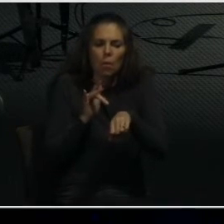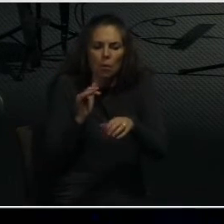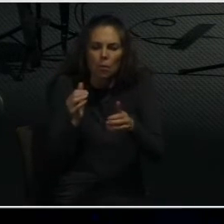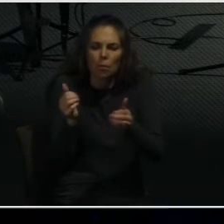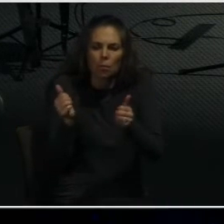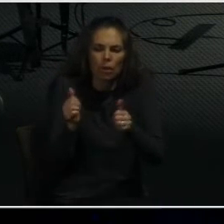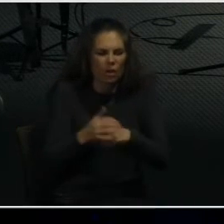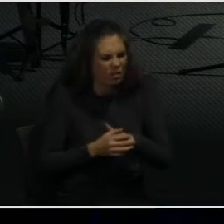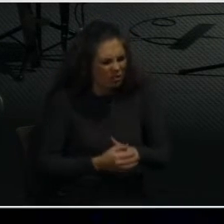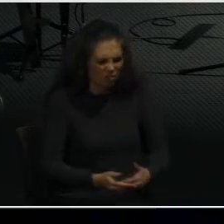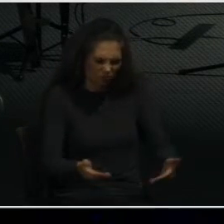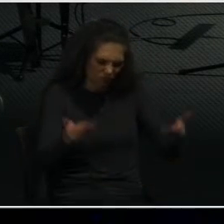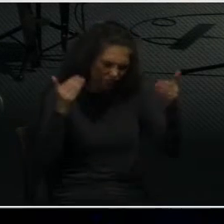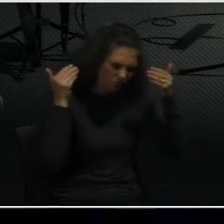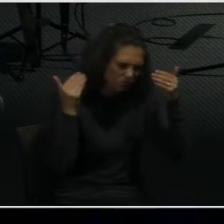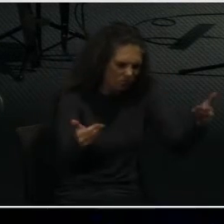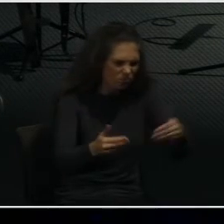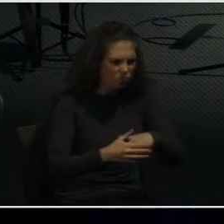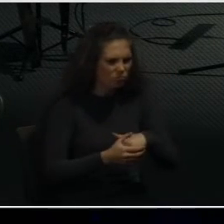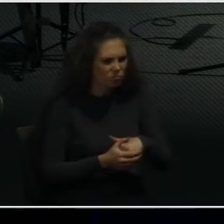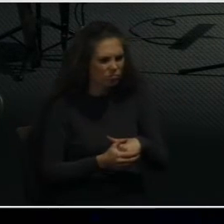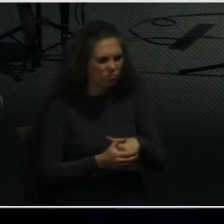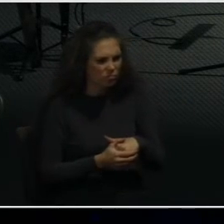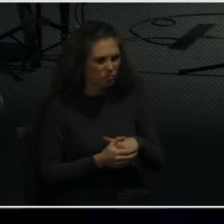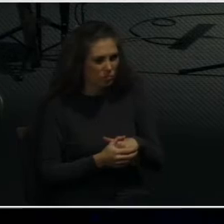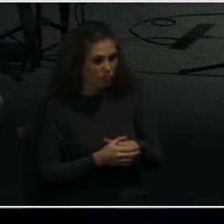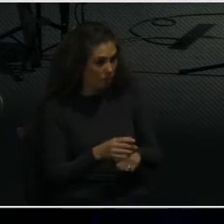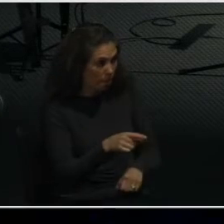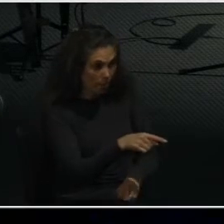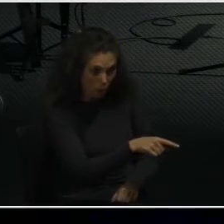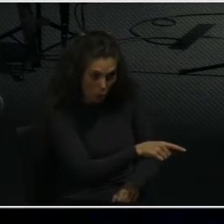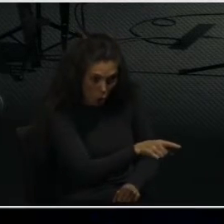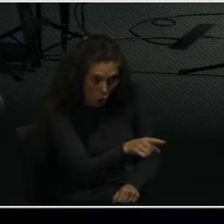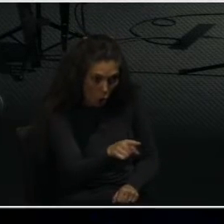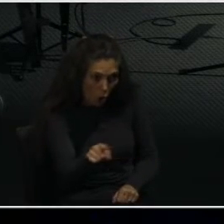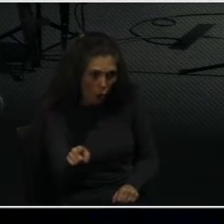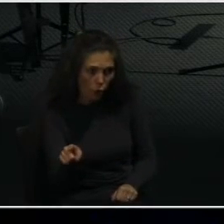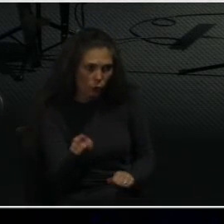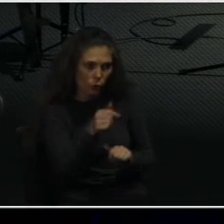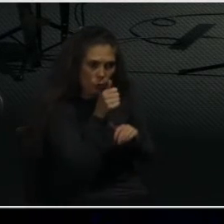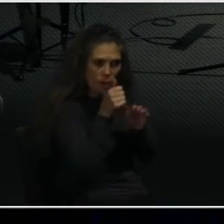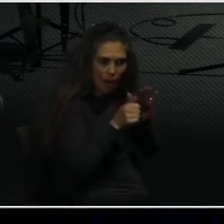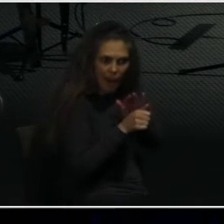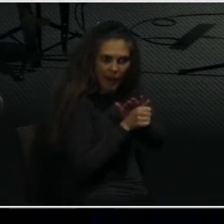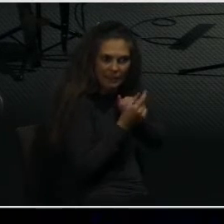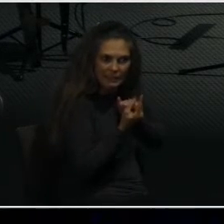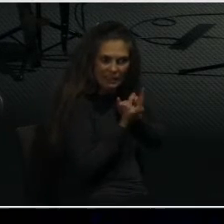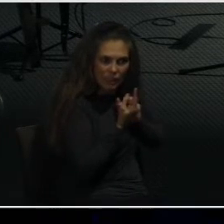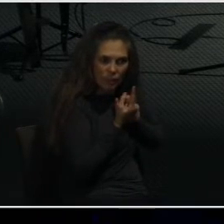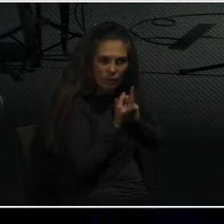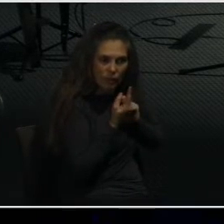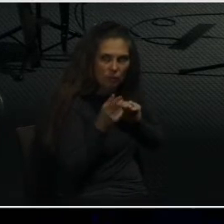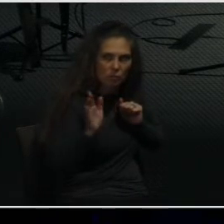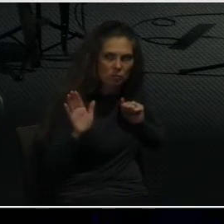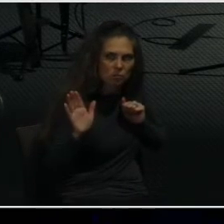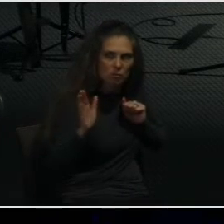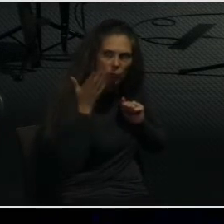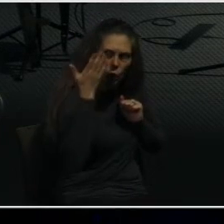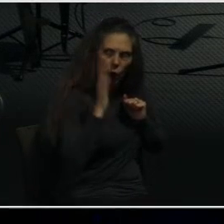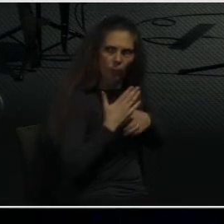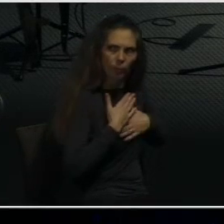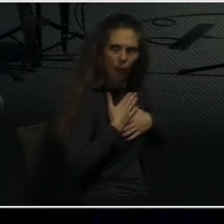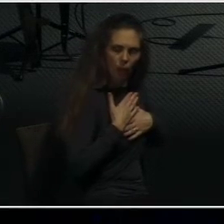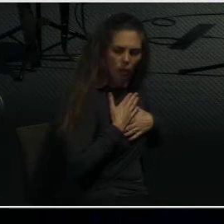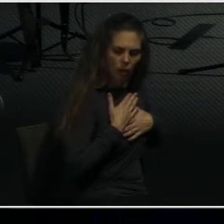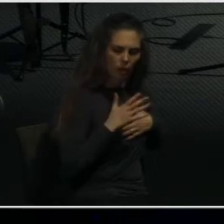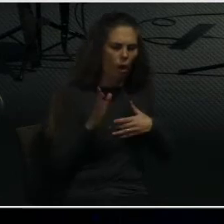Are you holding back from God? Are you holding back those parts of your life that you don't want God to touch? No, he